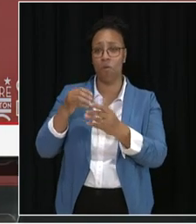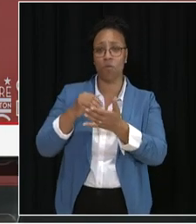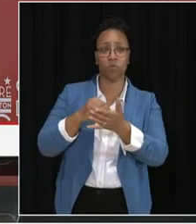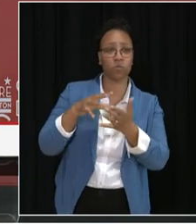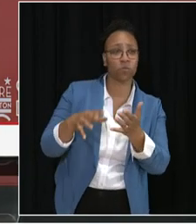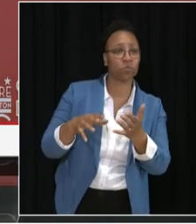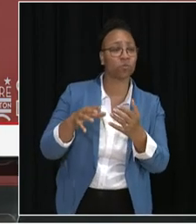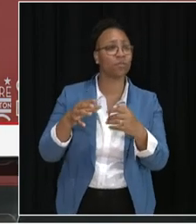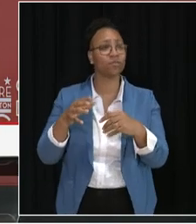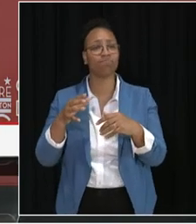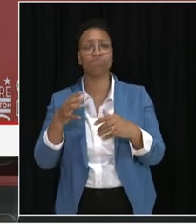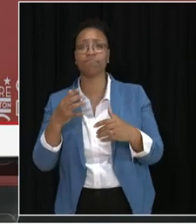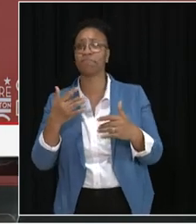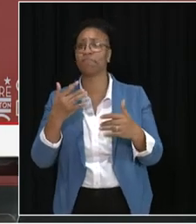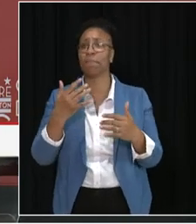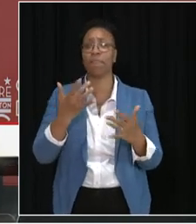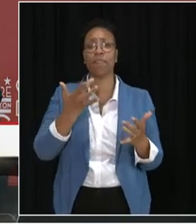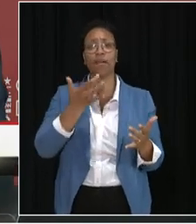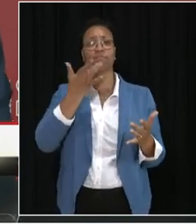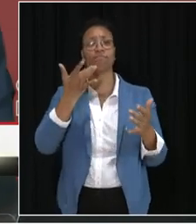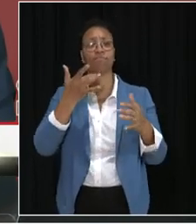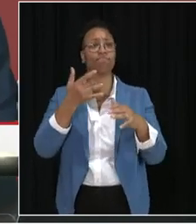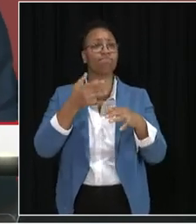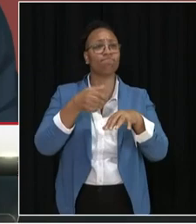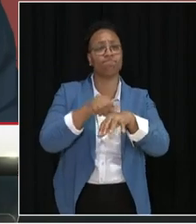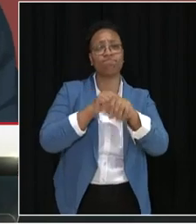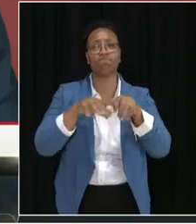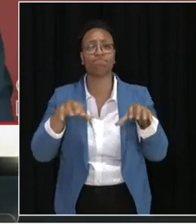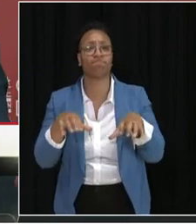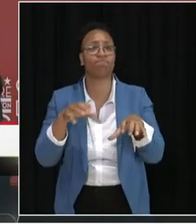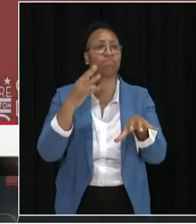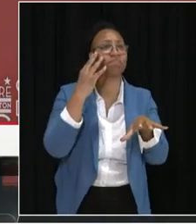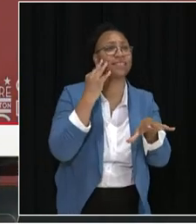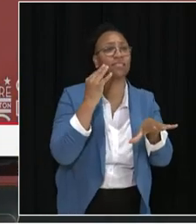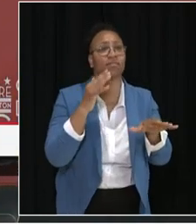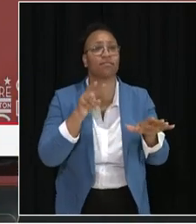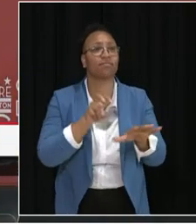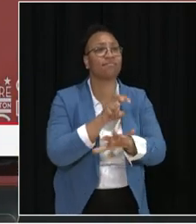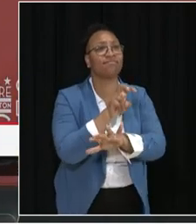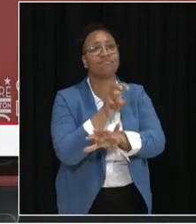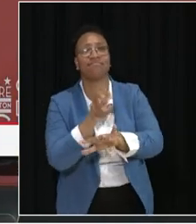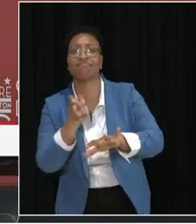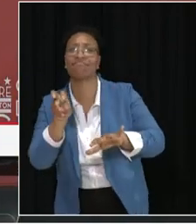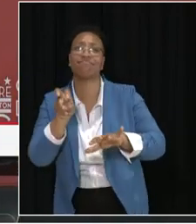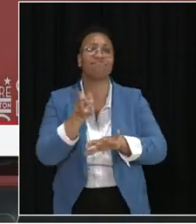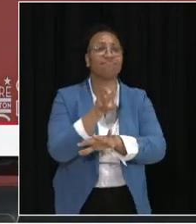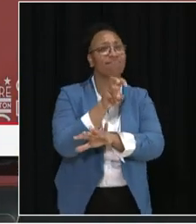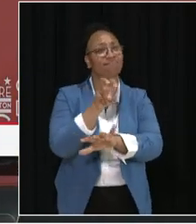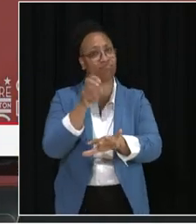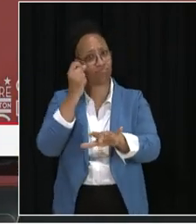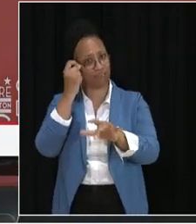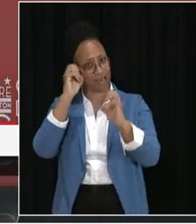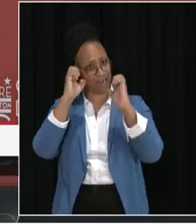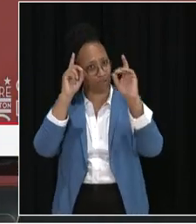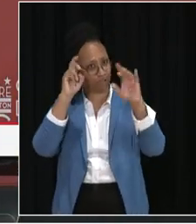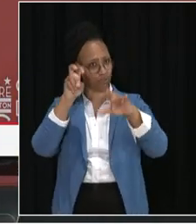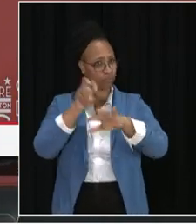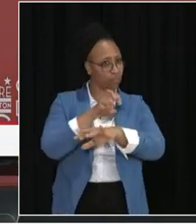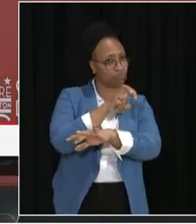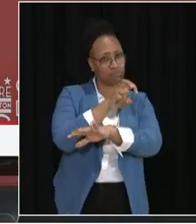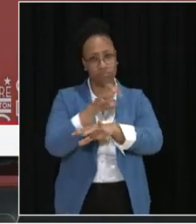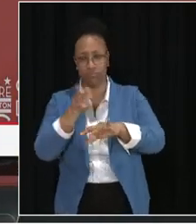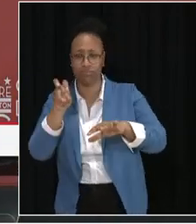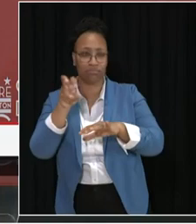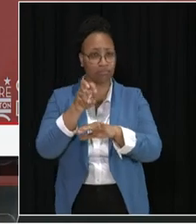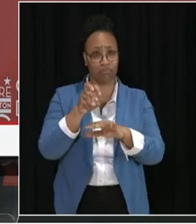experience a wonderful liberal arts education, have dual enrollment, and get a jump start in life and